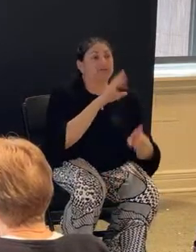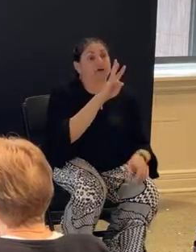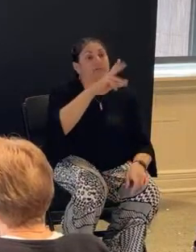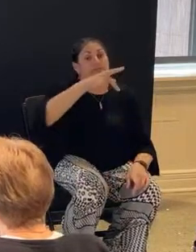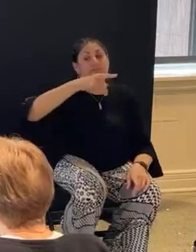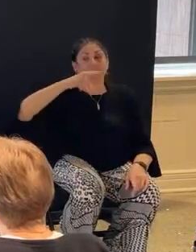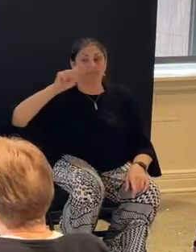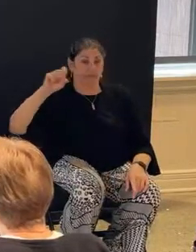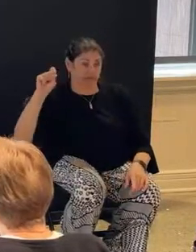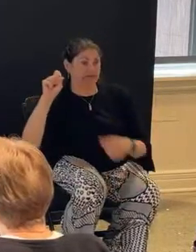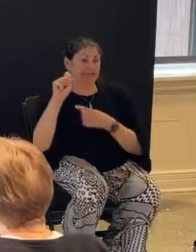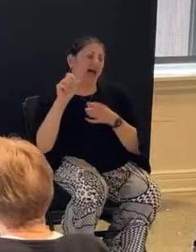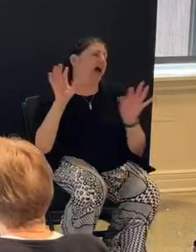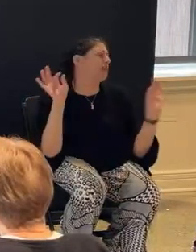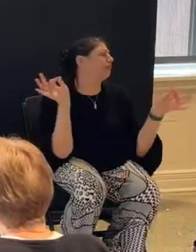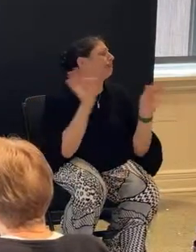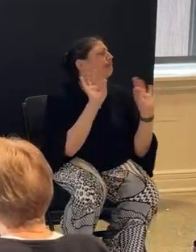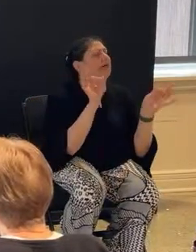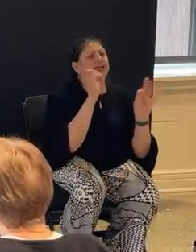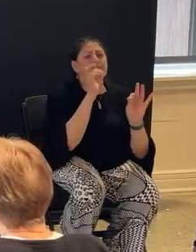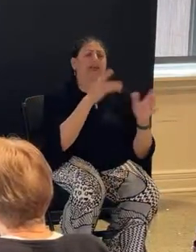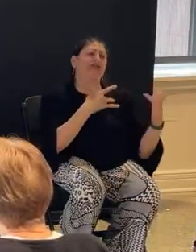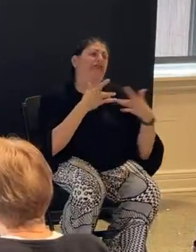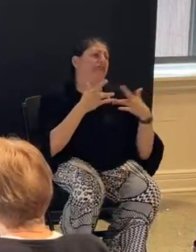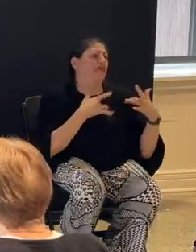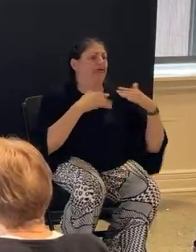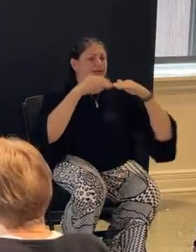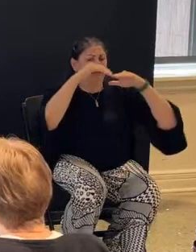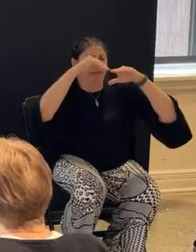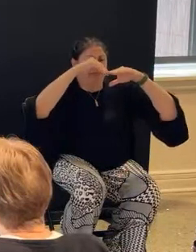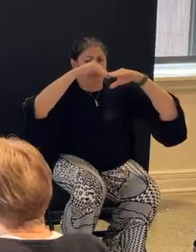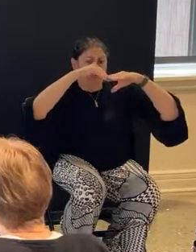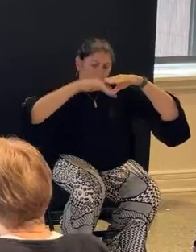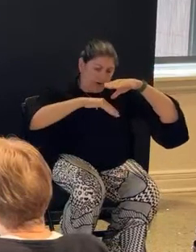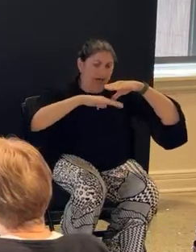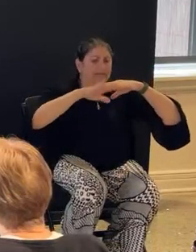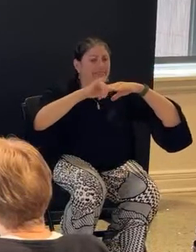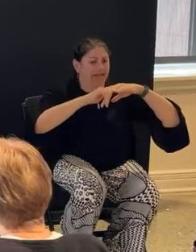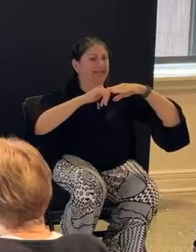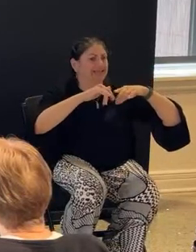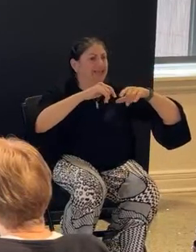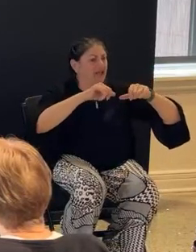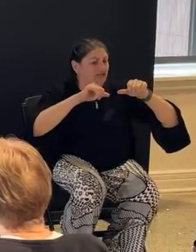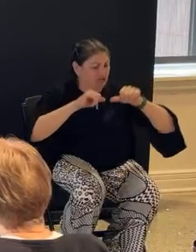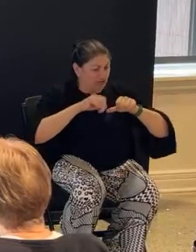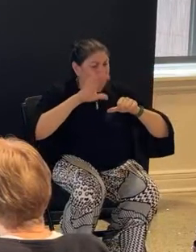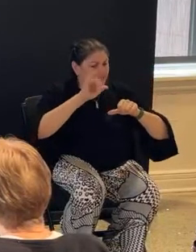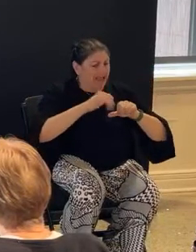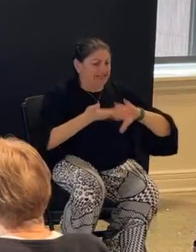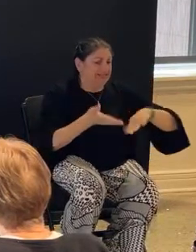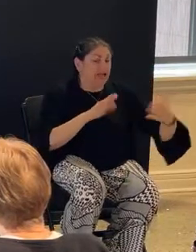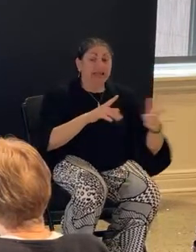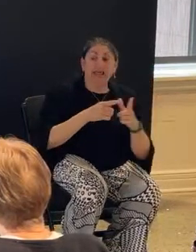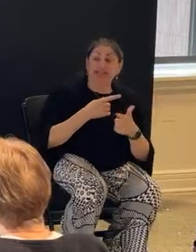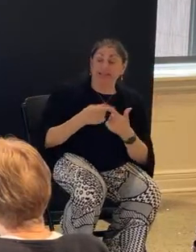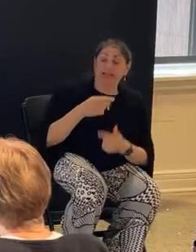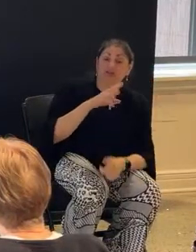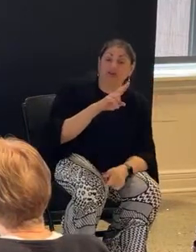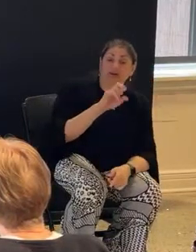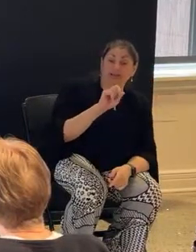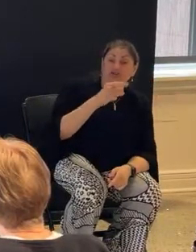worry about here. Cascadia subduction zone is dead. And then the USGS, a federally funded agency with